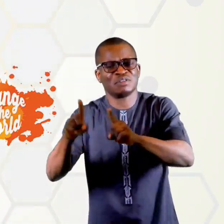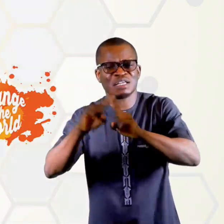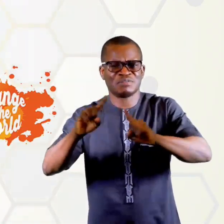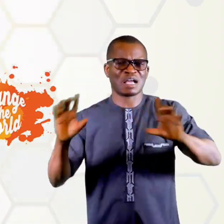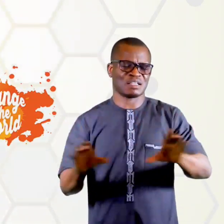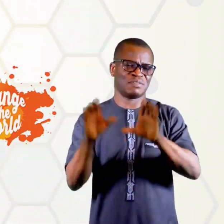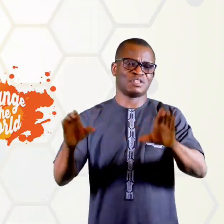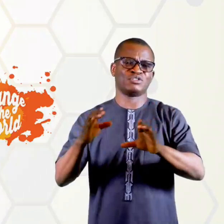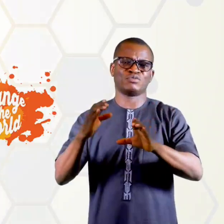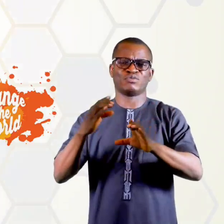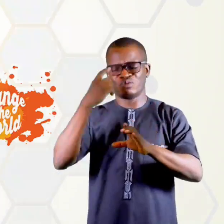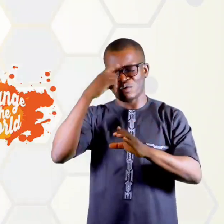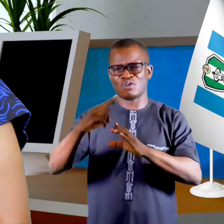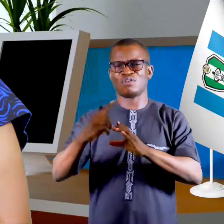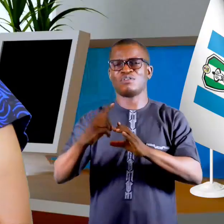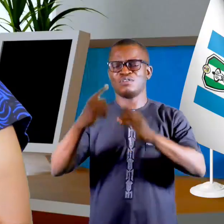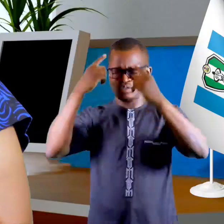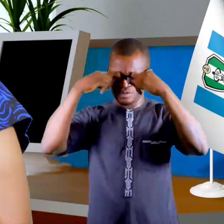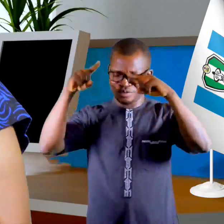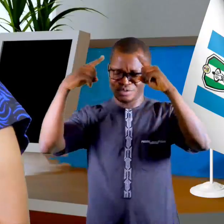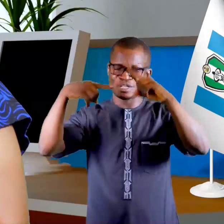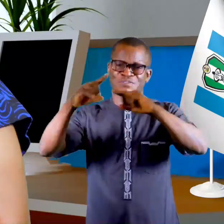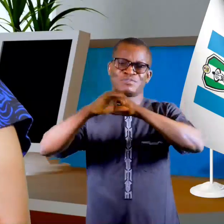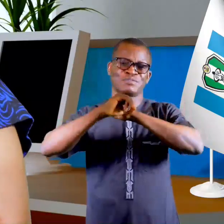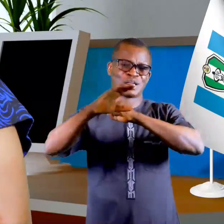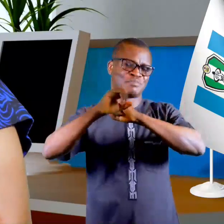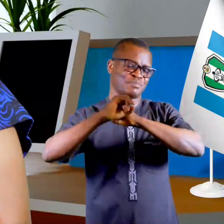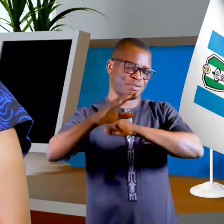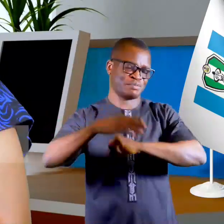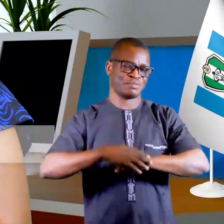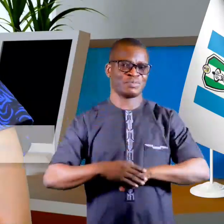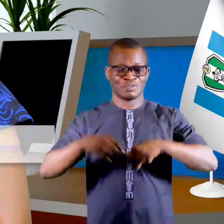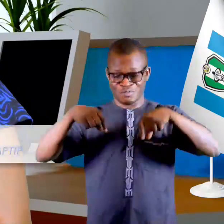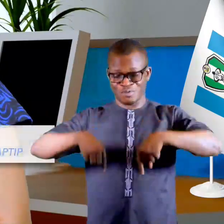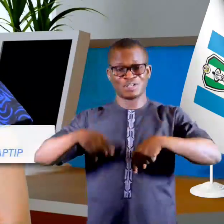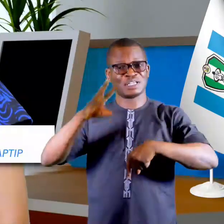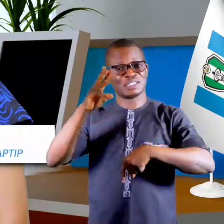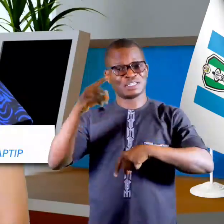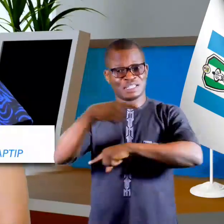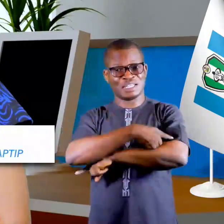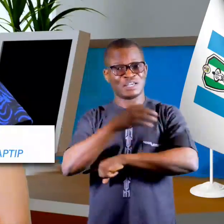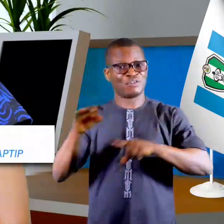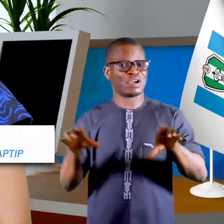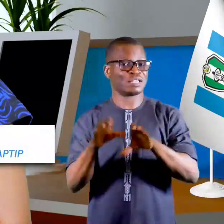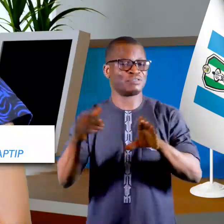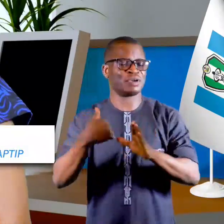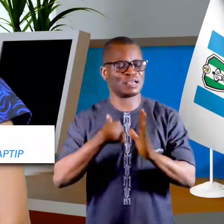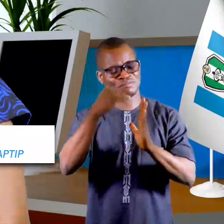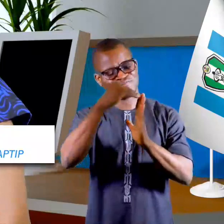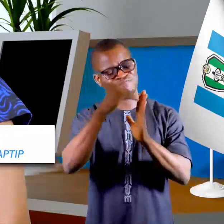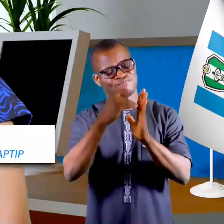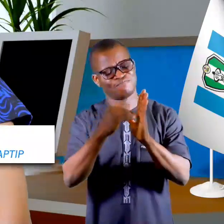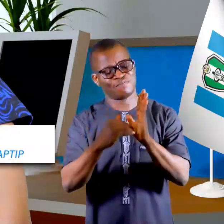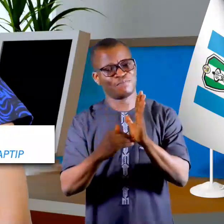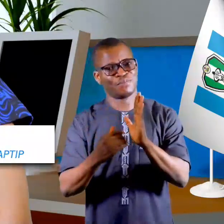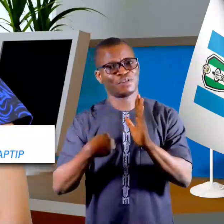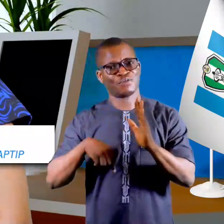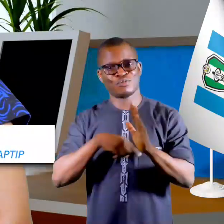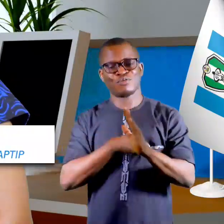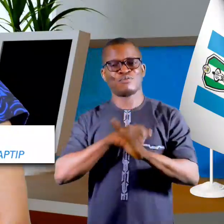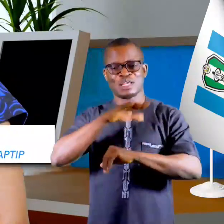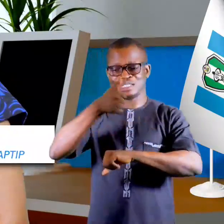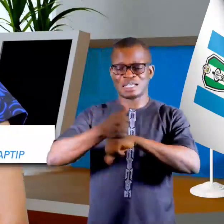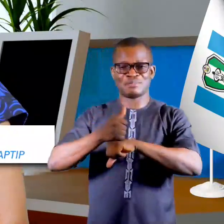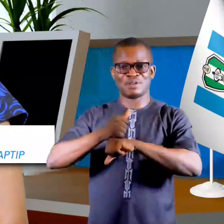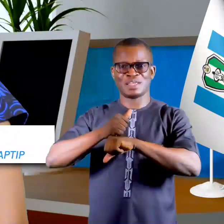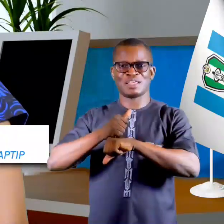an effective campaign. NAPTIP has a lineup of activities for 16 Days of Activism. We inaugurated a